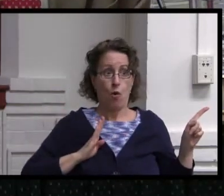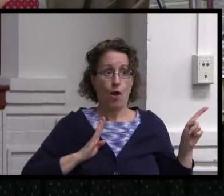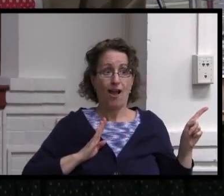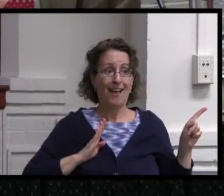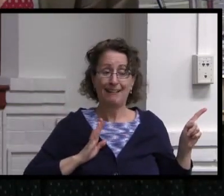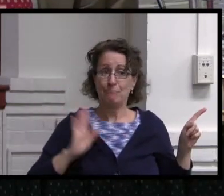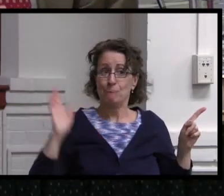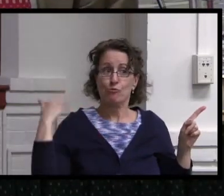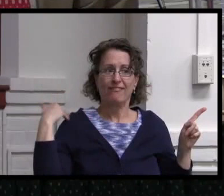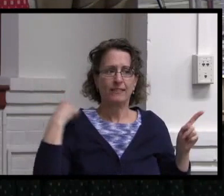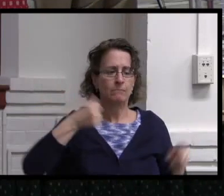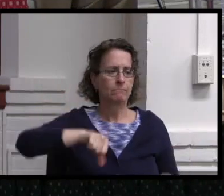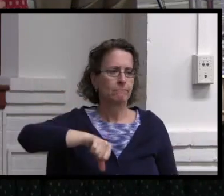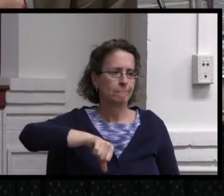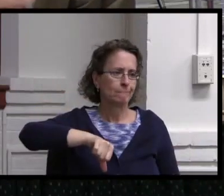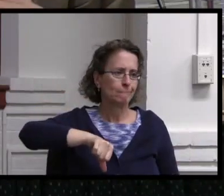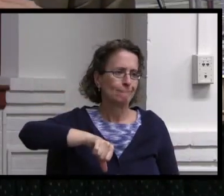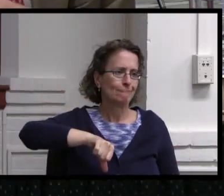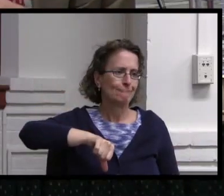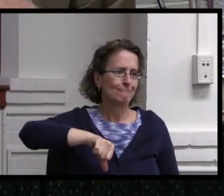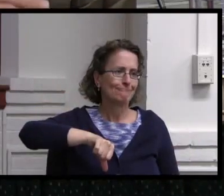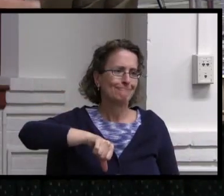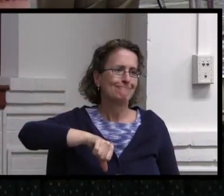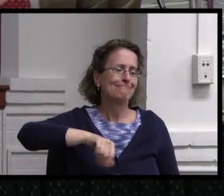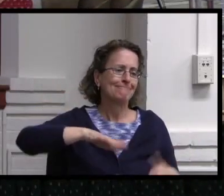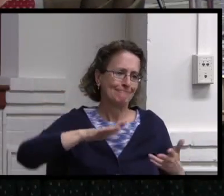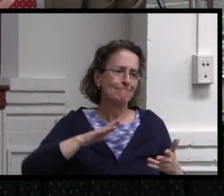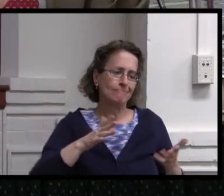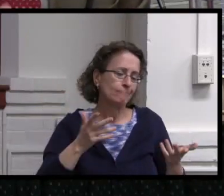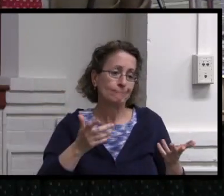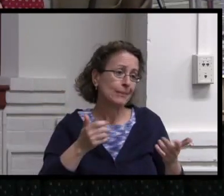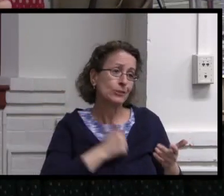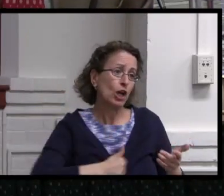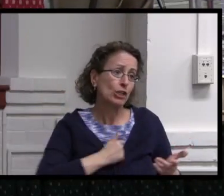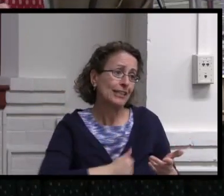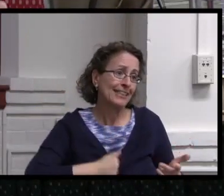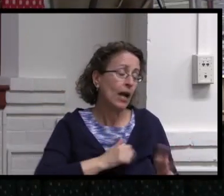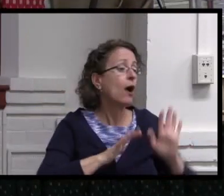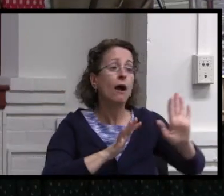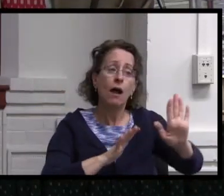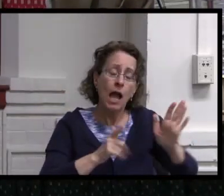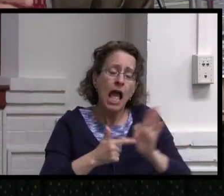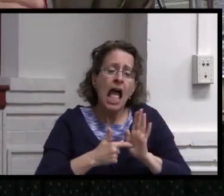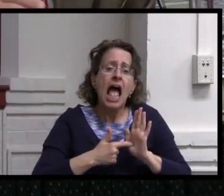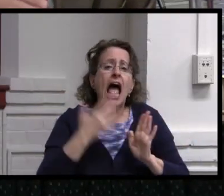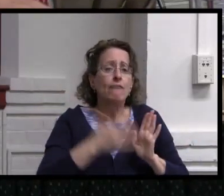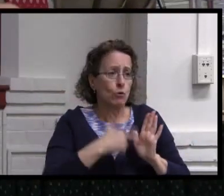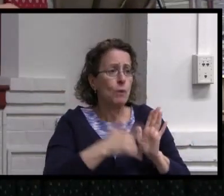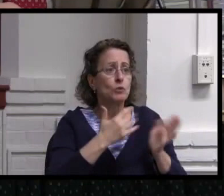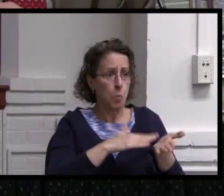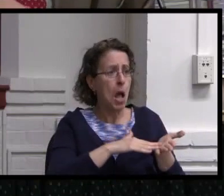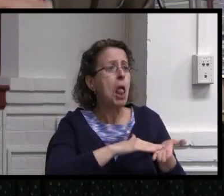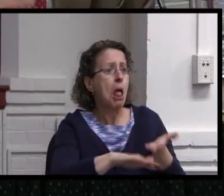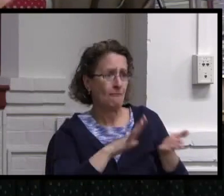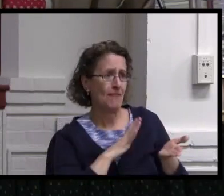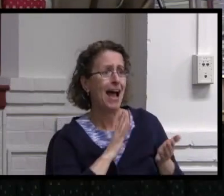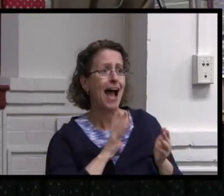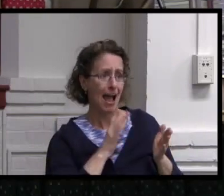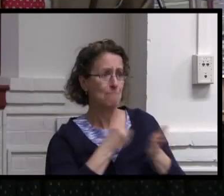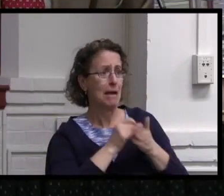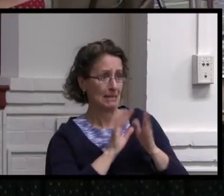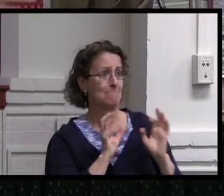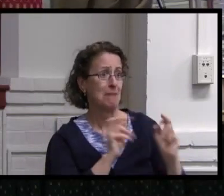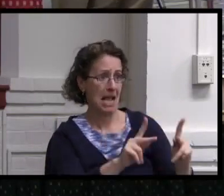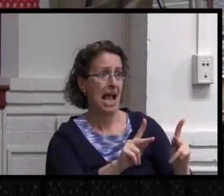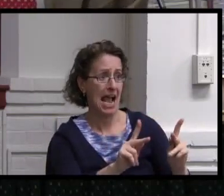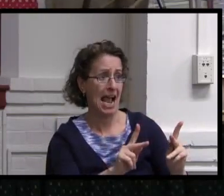that as a sufficient reason to waive the late fees. There have been circumstances where late fees were waived, but that's usually related to something